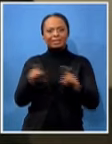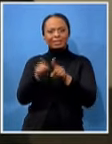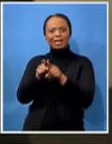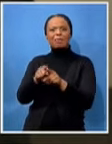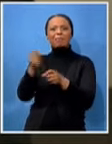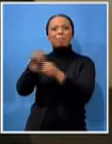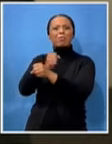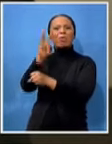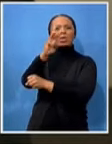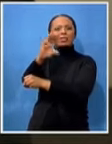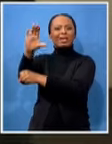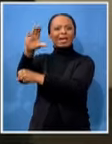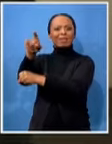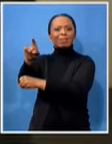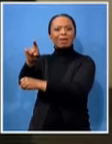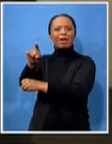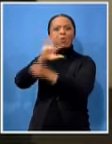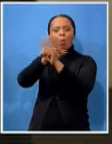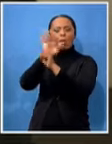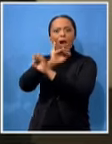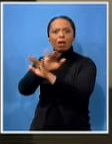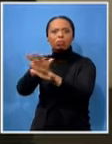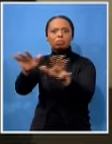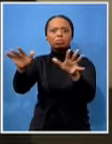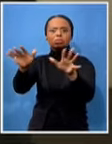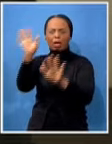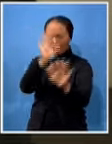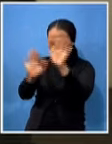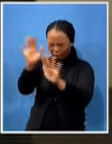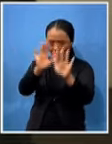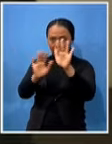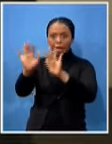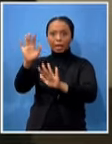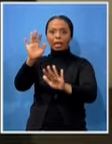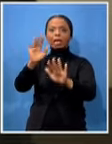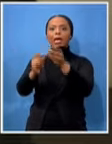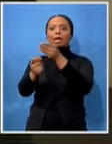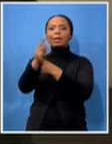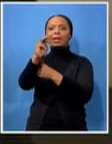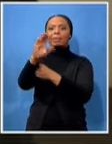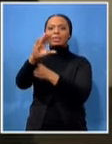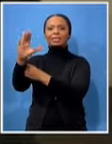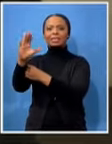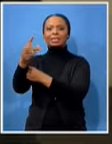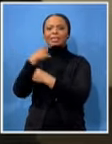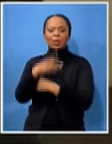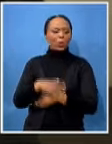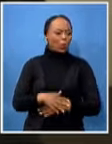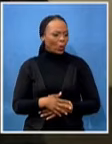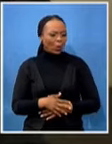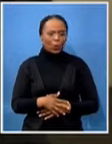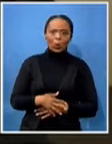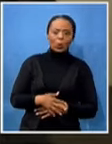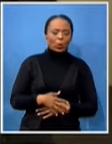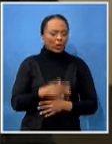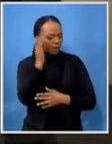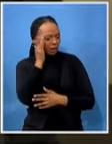MEC, you can't run out of beds completely. The private sector, whilst it's got its